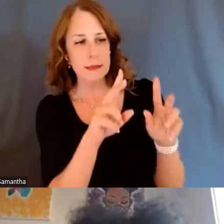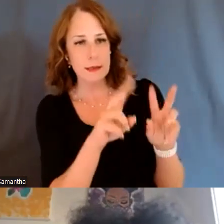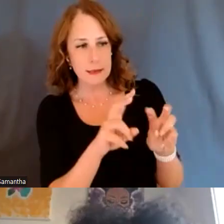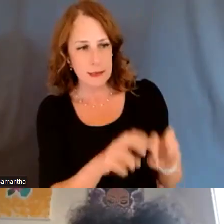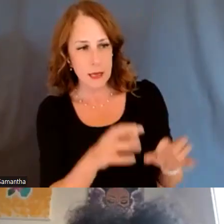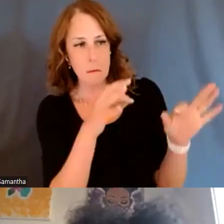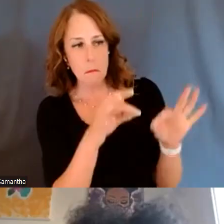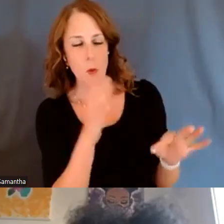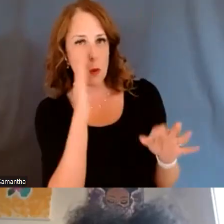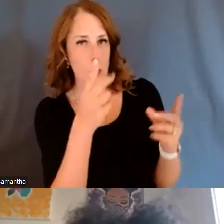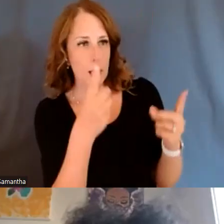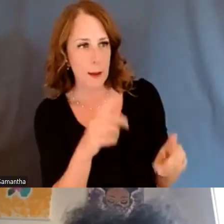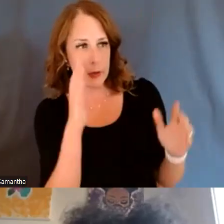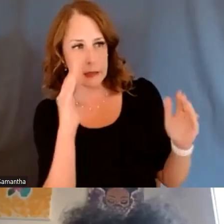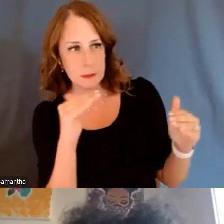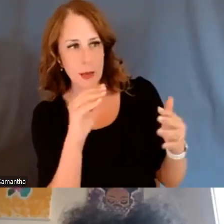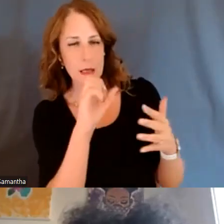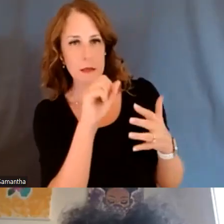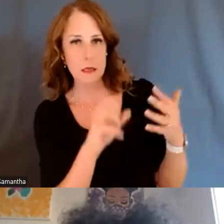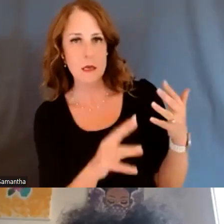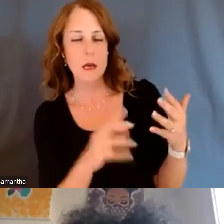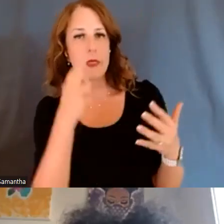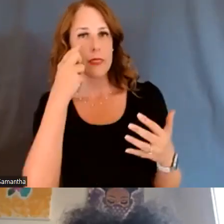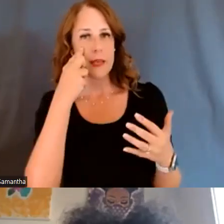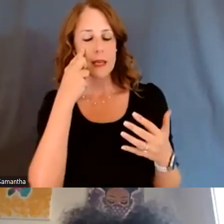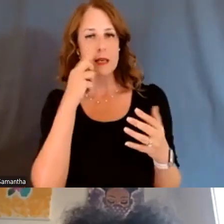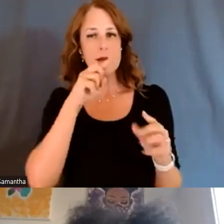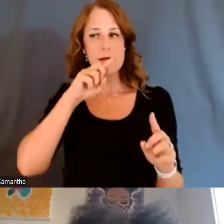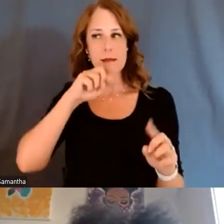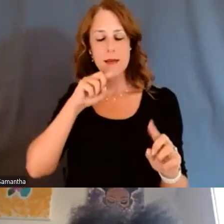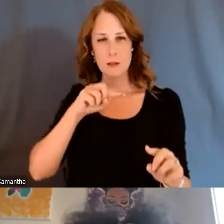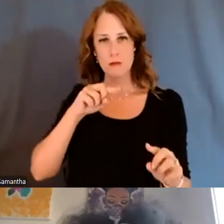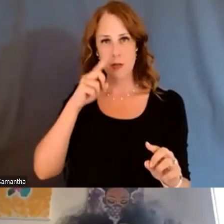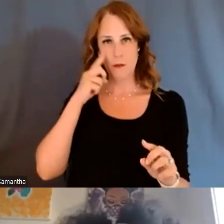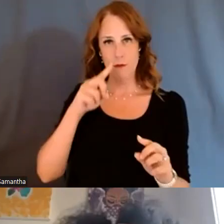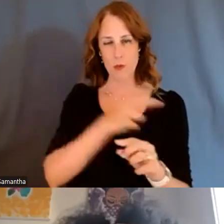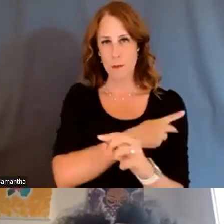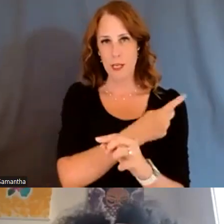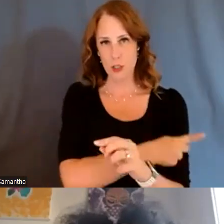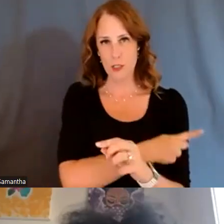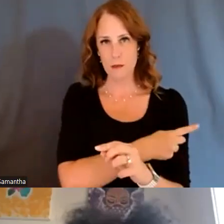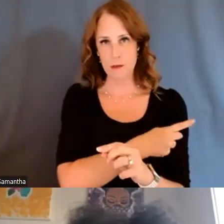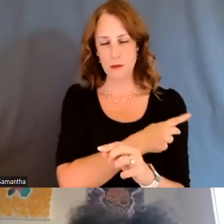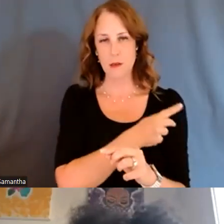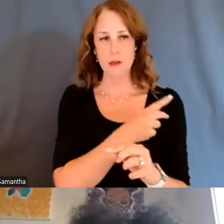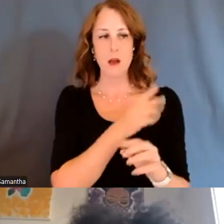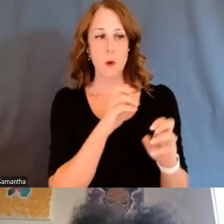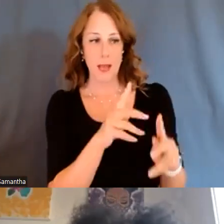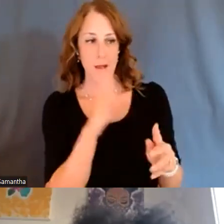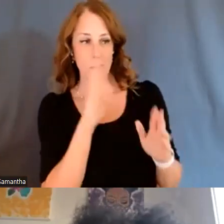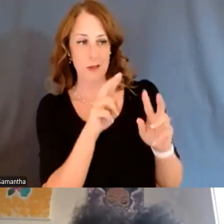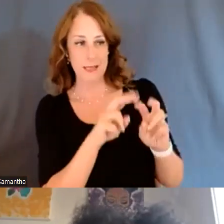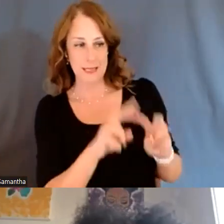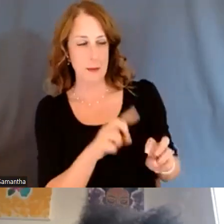that will come with experience and time. But I think being able to answer some of those questions for patients and just saying, you're going to have this exam, but you're allowed to refuse